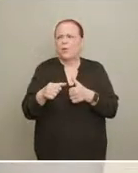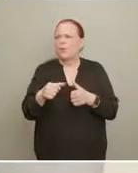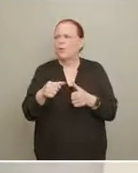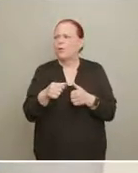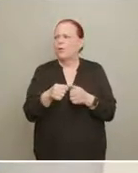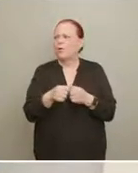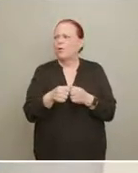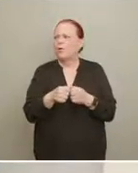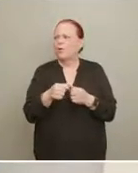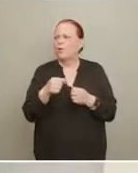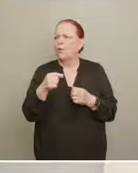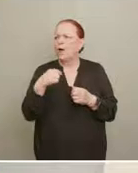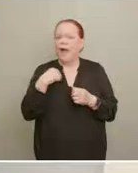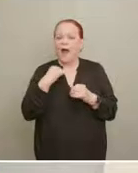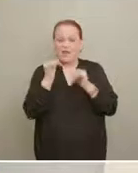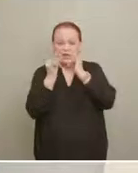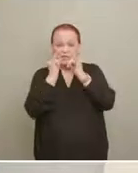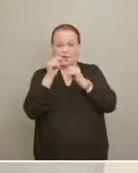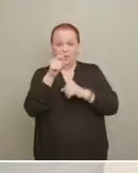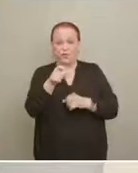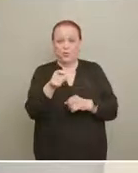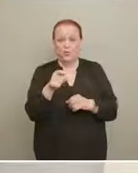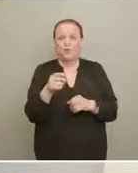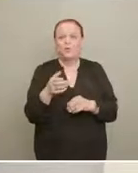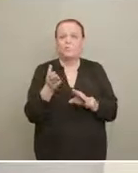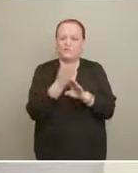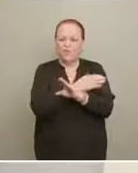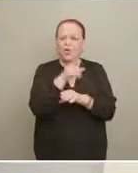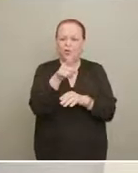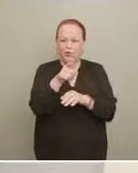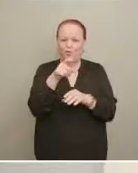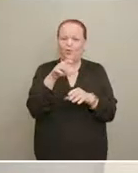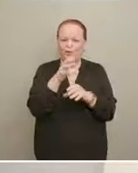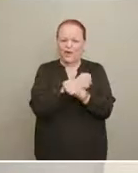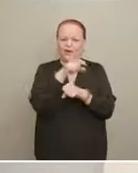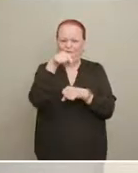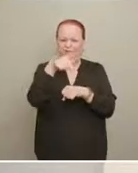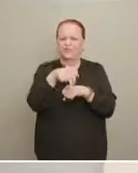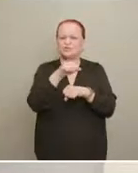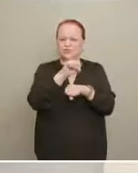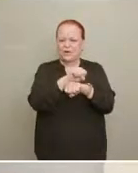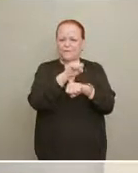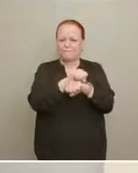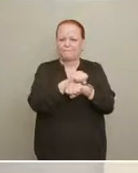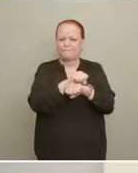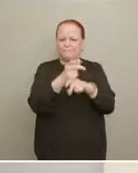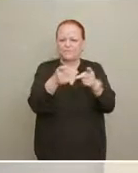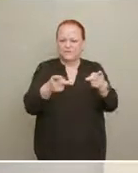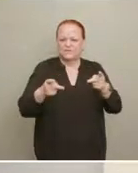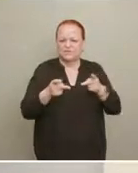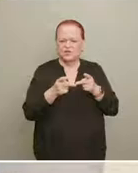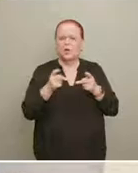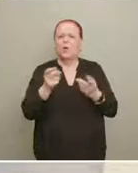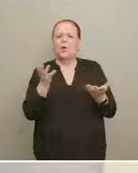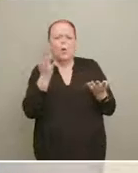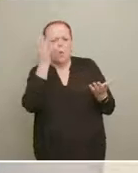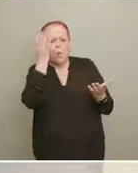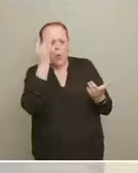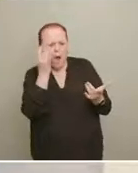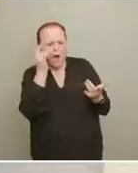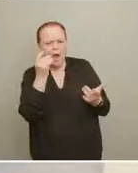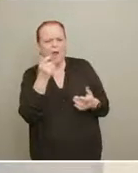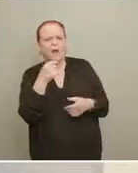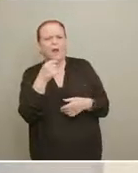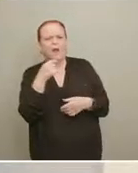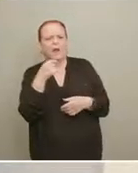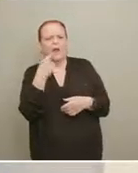I got to interview you prior to you taking the position, we talked a lot about why addiction treatment services and